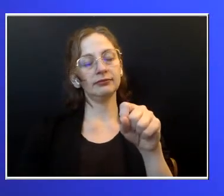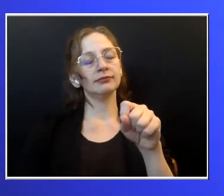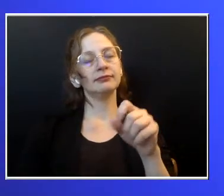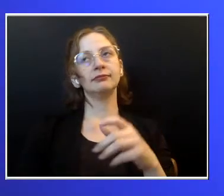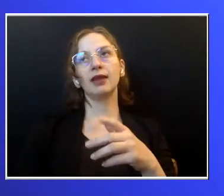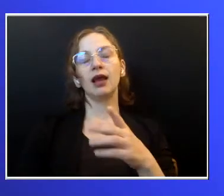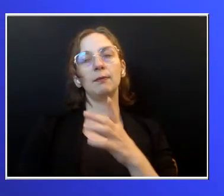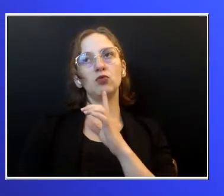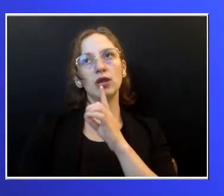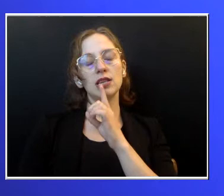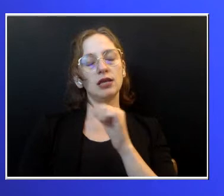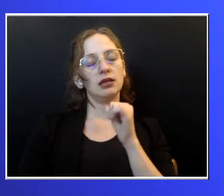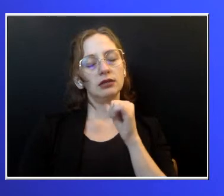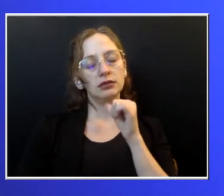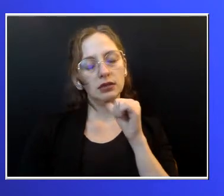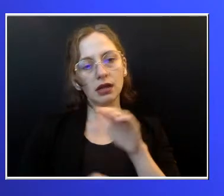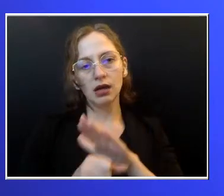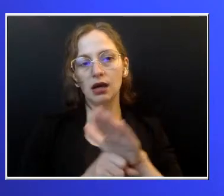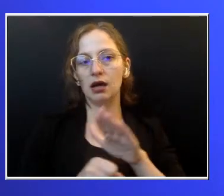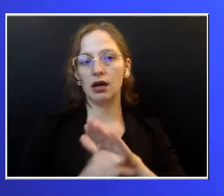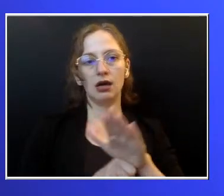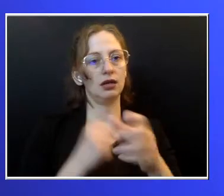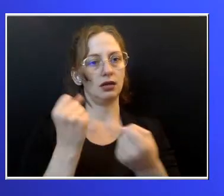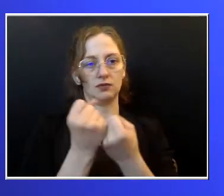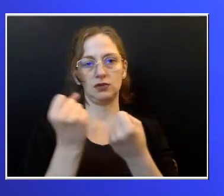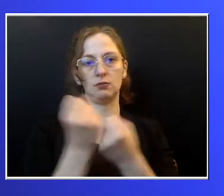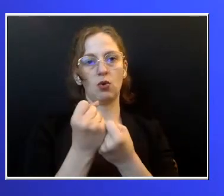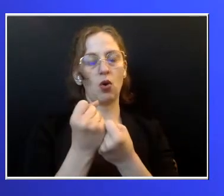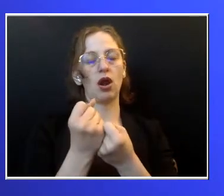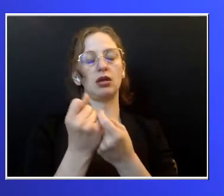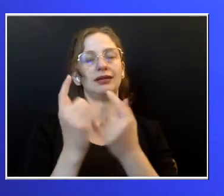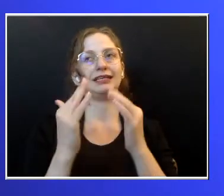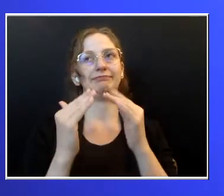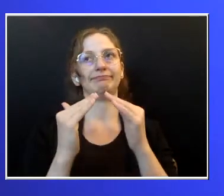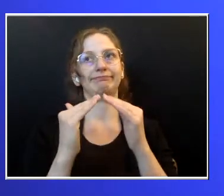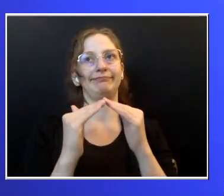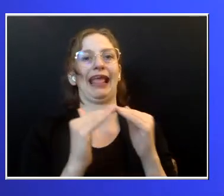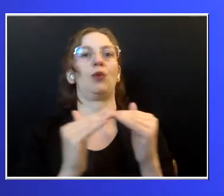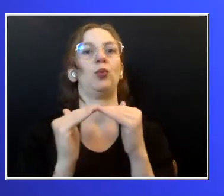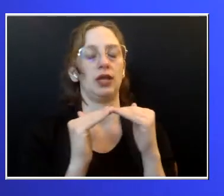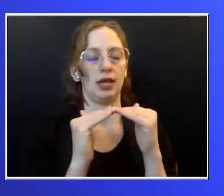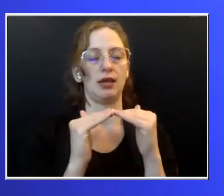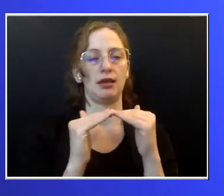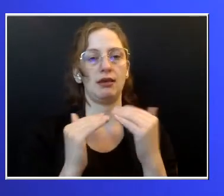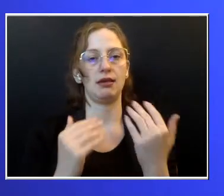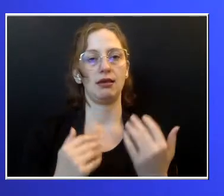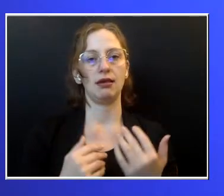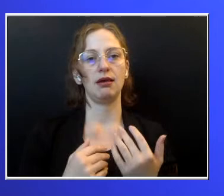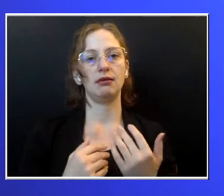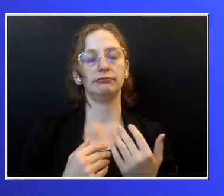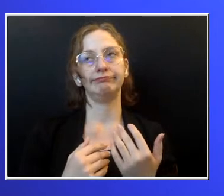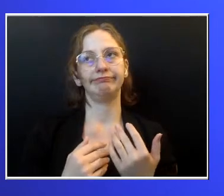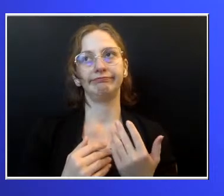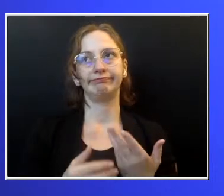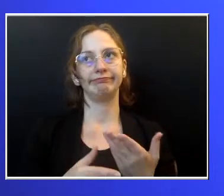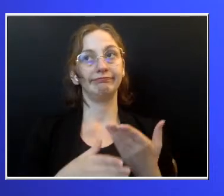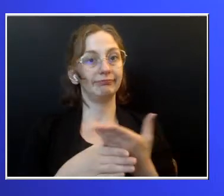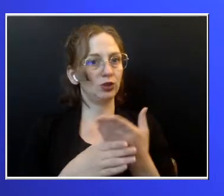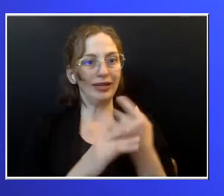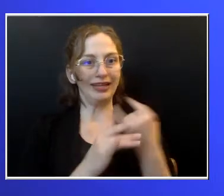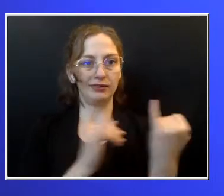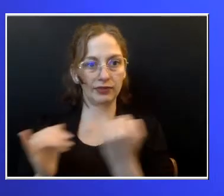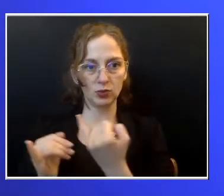and lack of equity, sort of among people, and what treatments